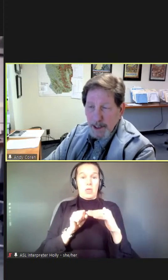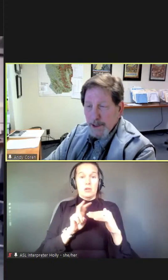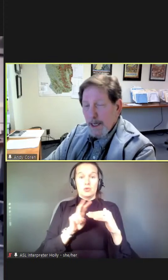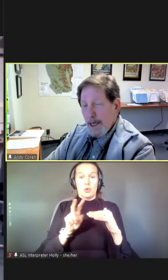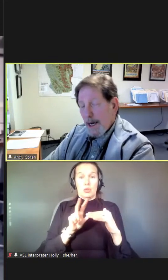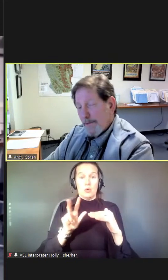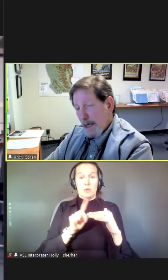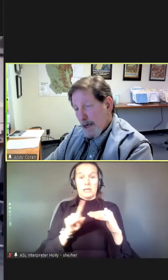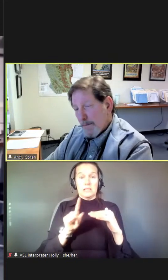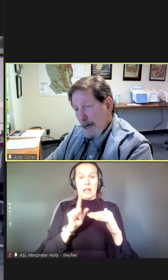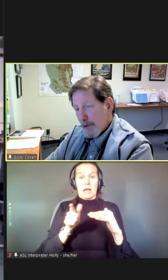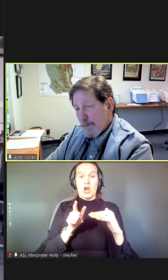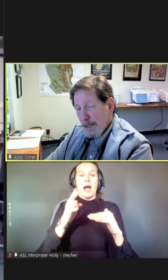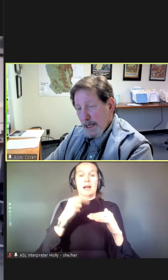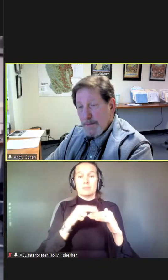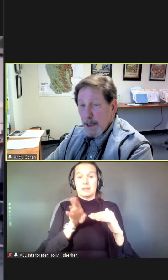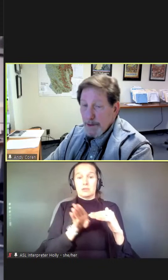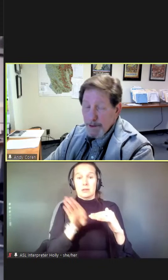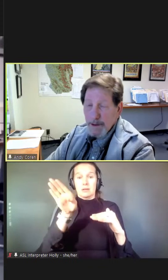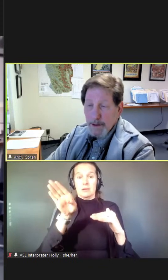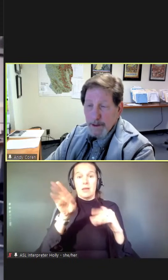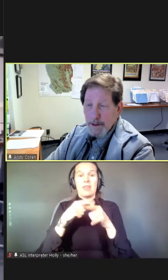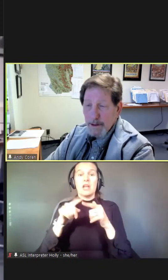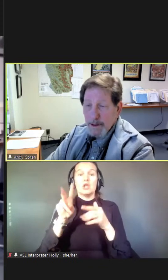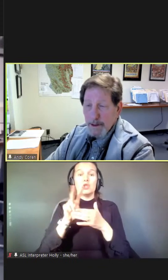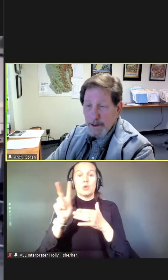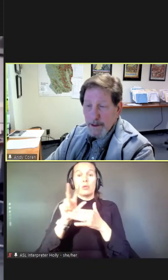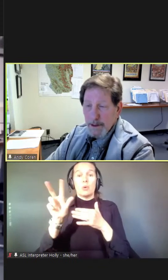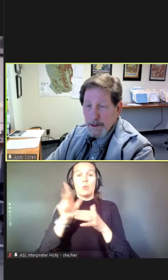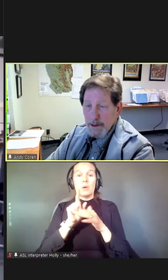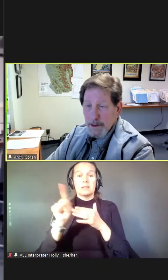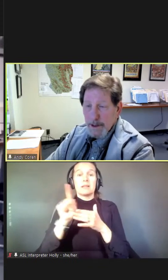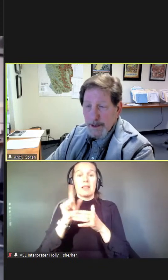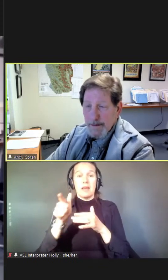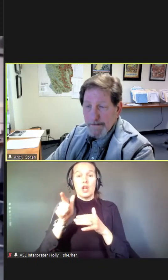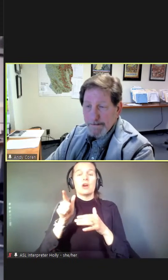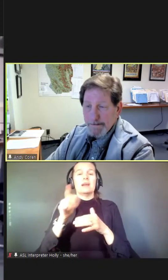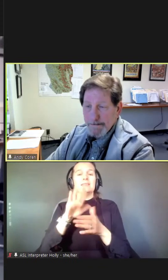hospitalizations rise, and they come down over the next month.